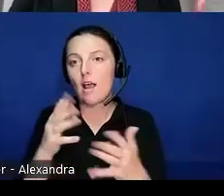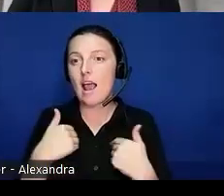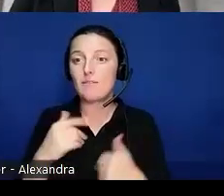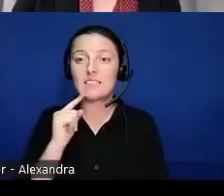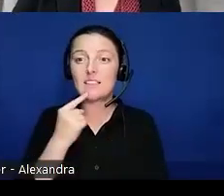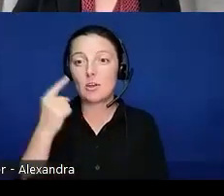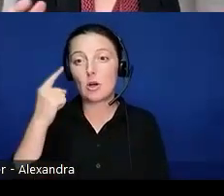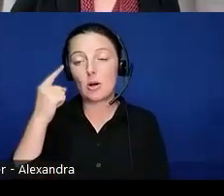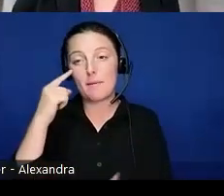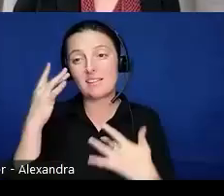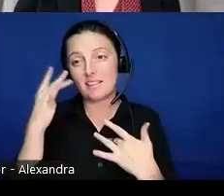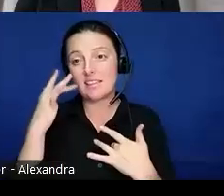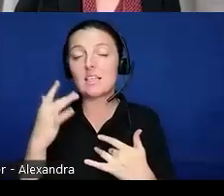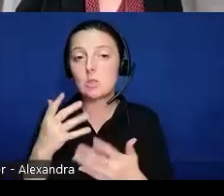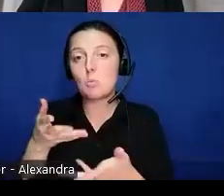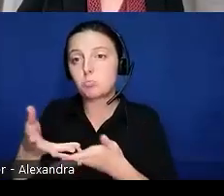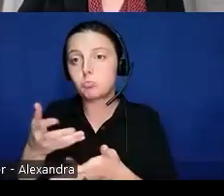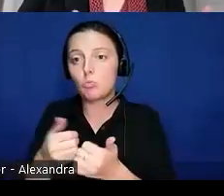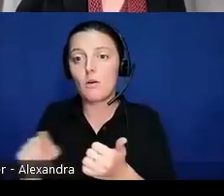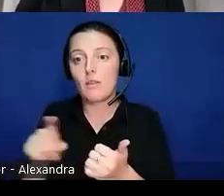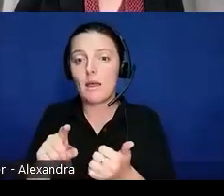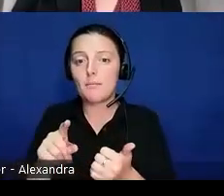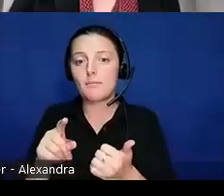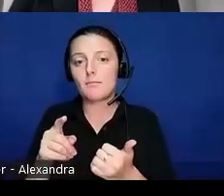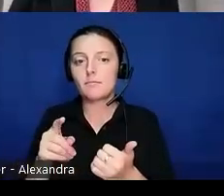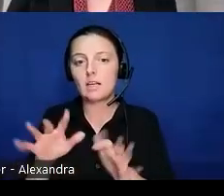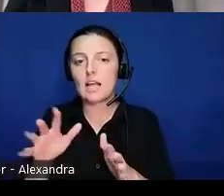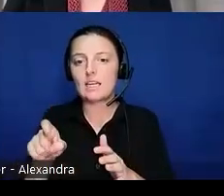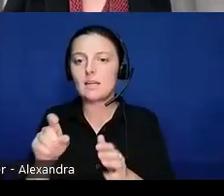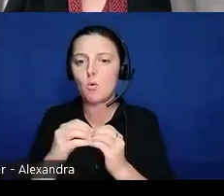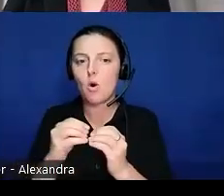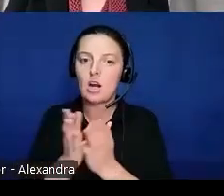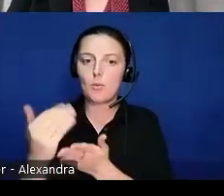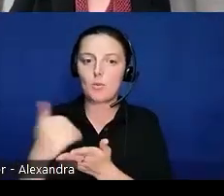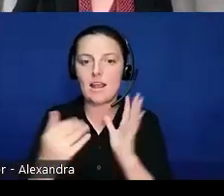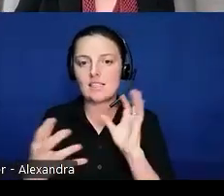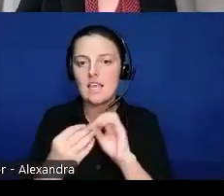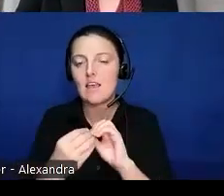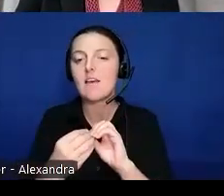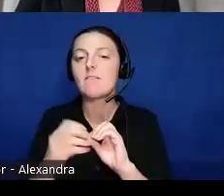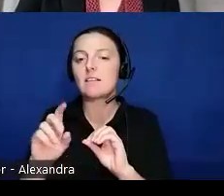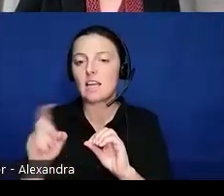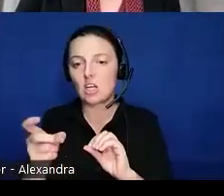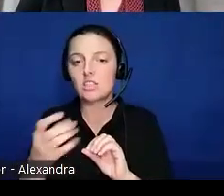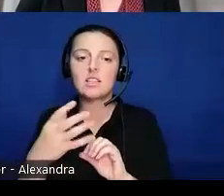of diagnostic and treatment approach from the street psychiatry perspective. So